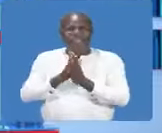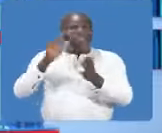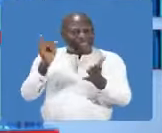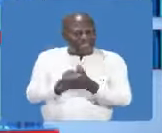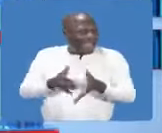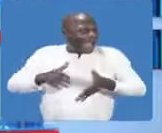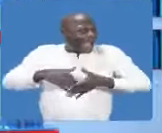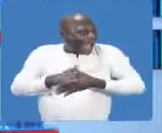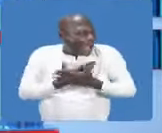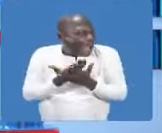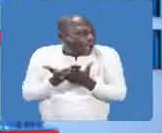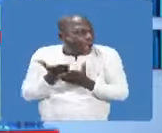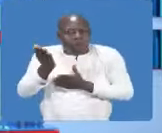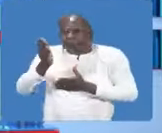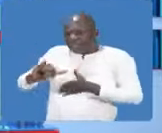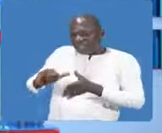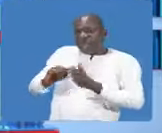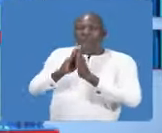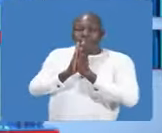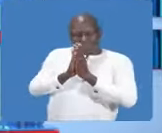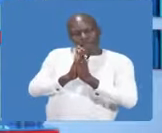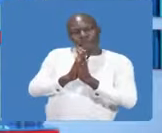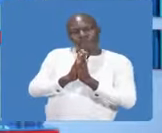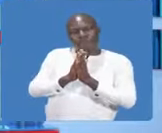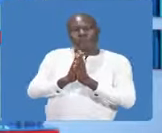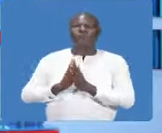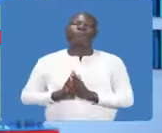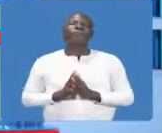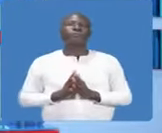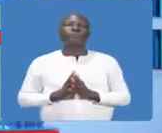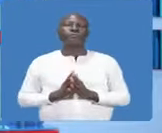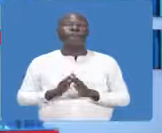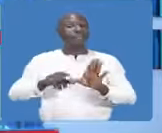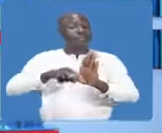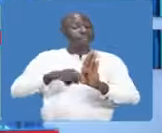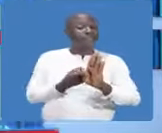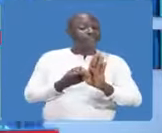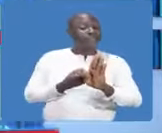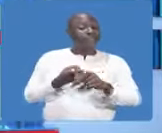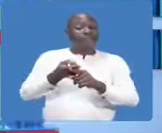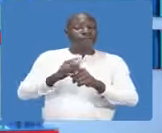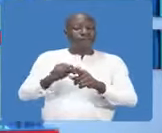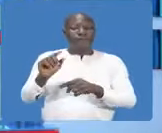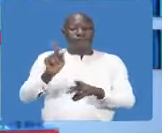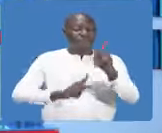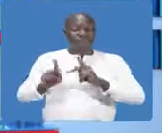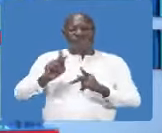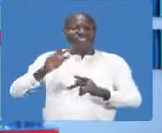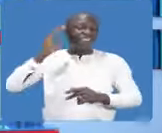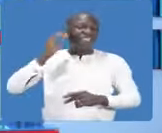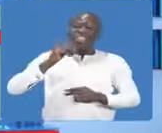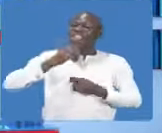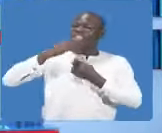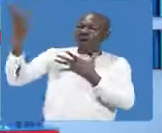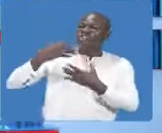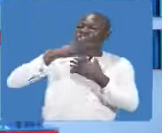e kwa be na o mo fa so a o mo de bo mpa ye yansha se enfri wo mo a eye dede